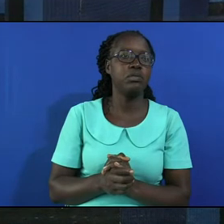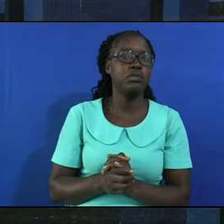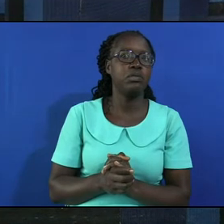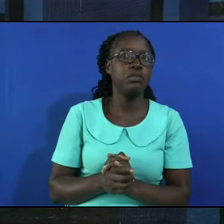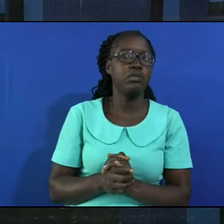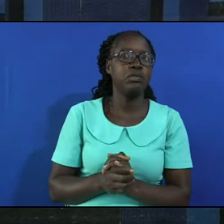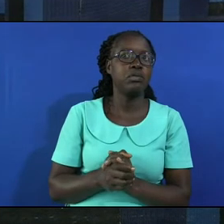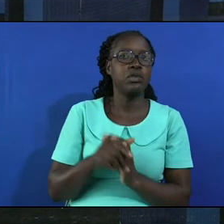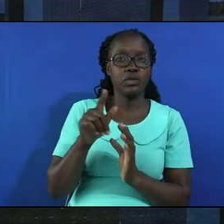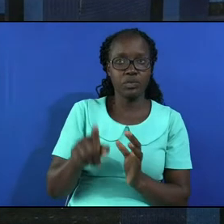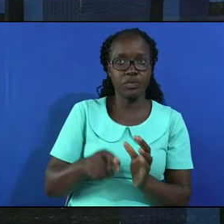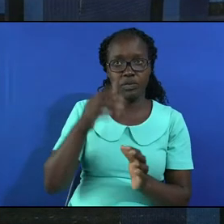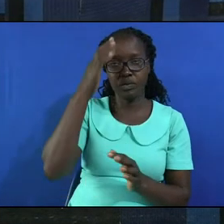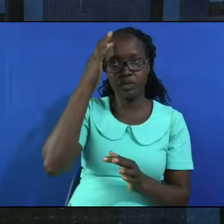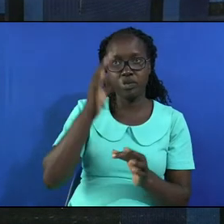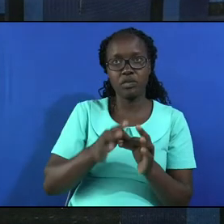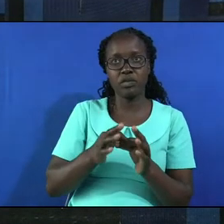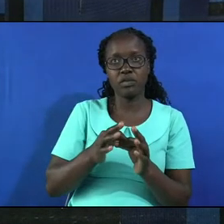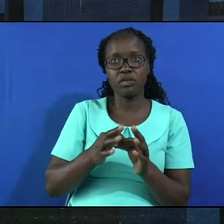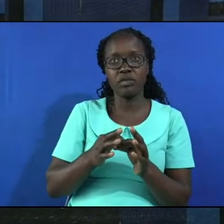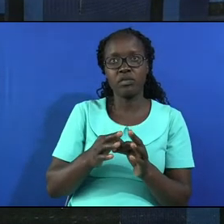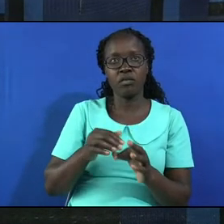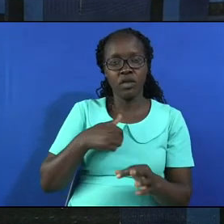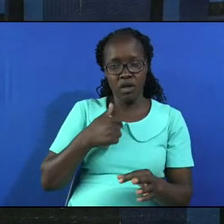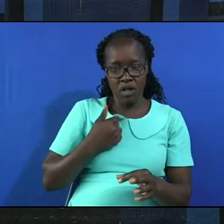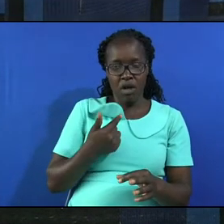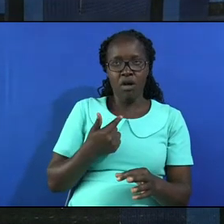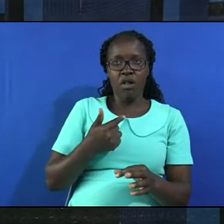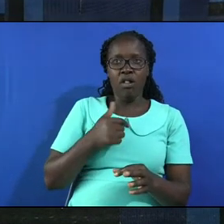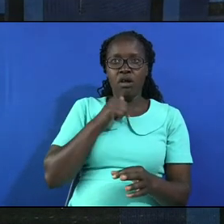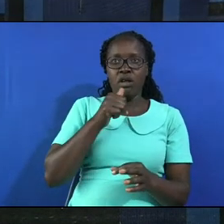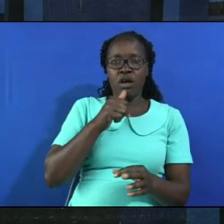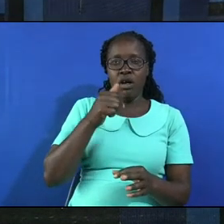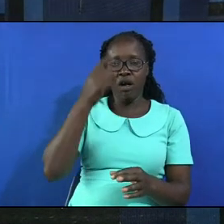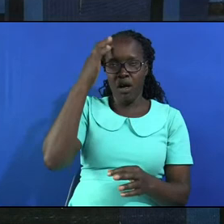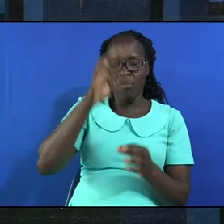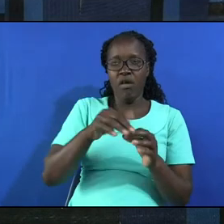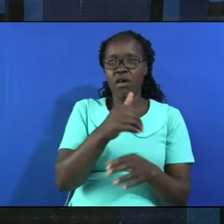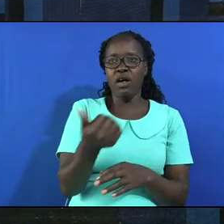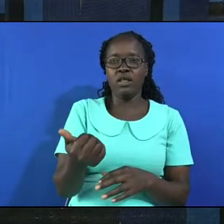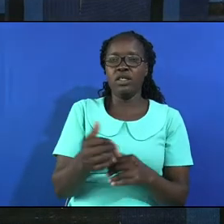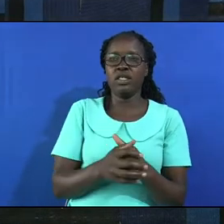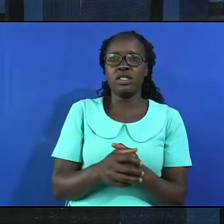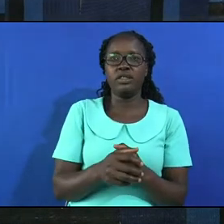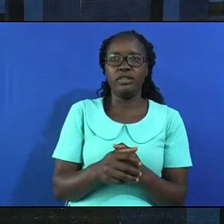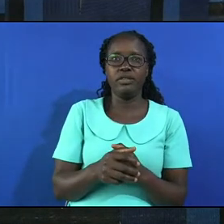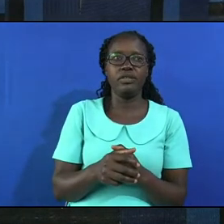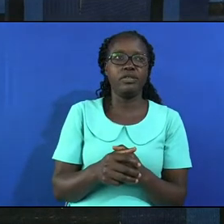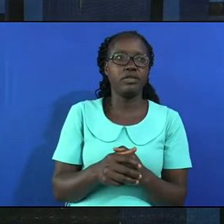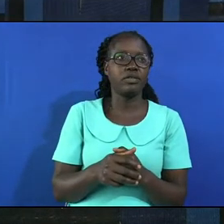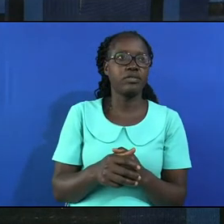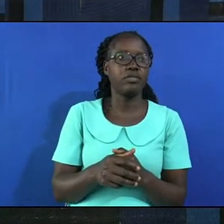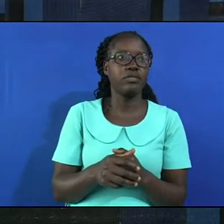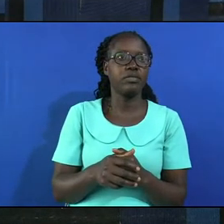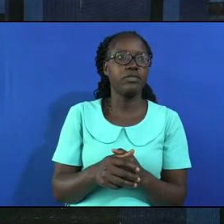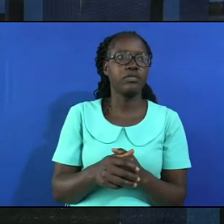we need a faith that is for myself and not a faith for others.